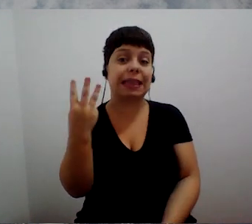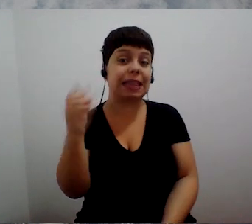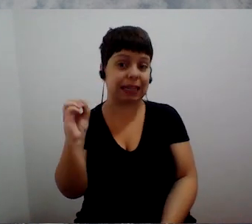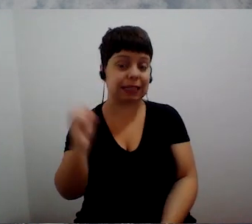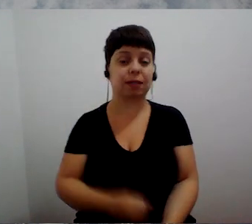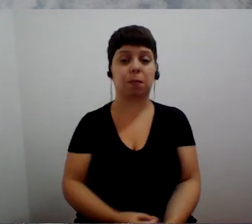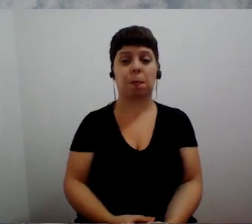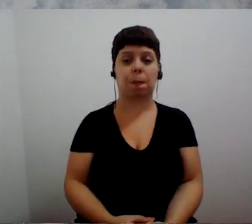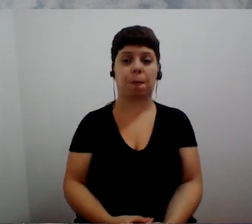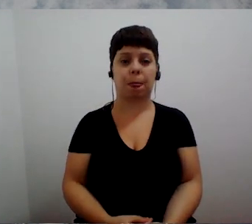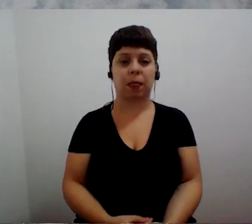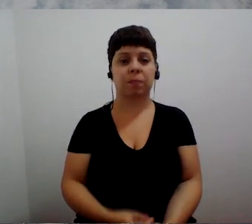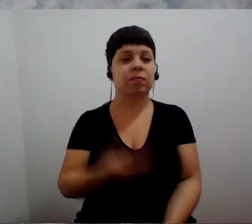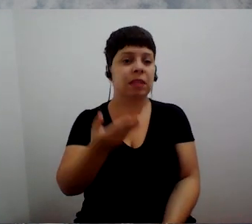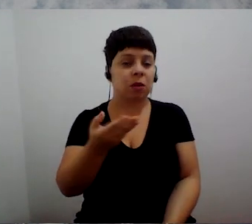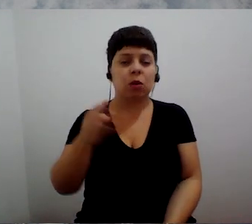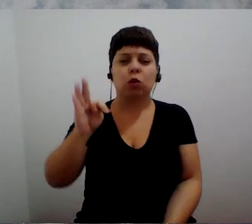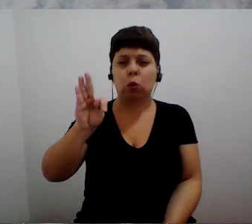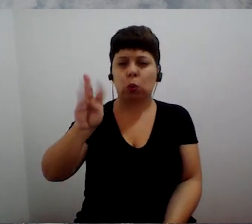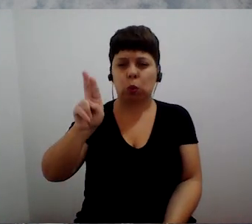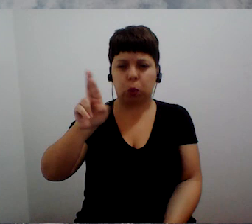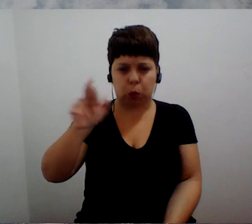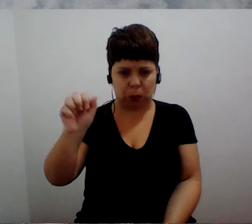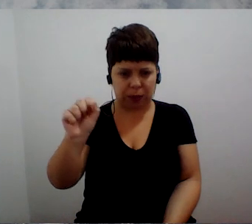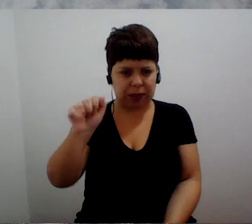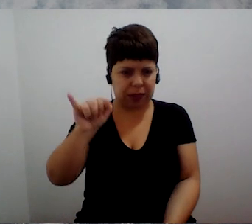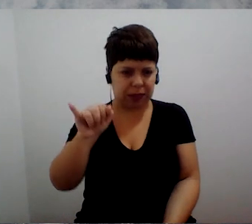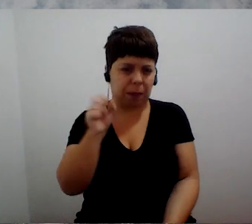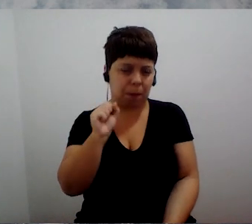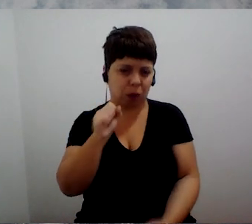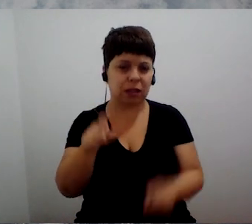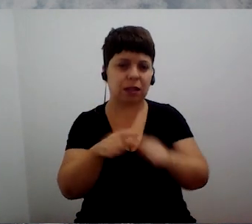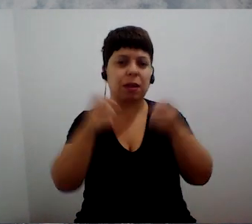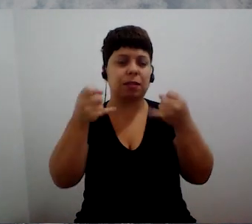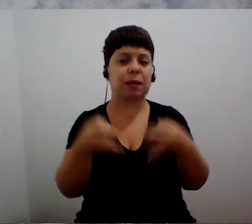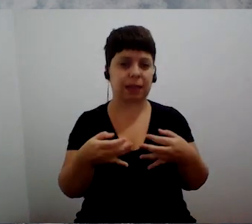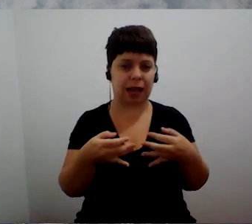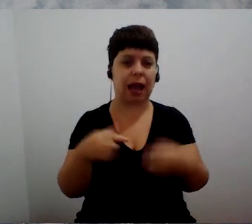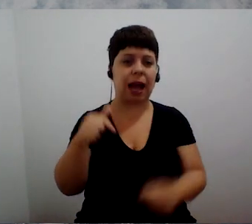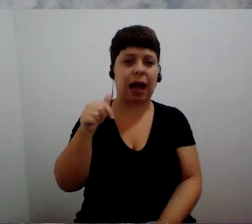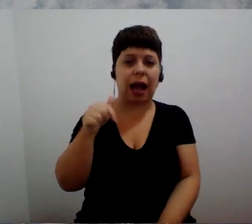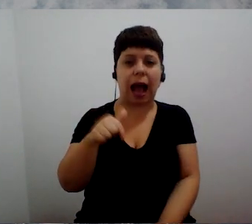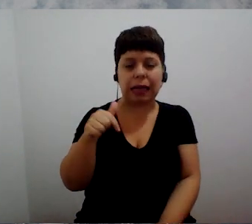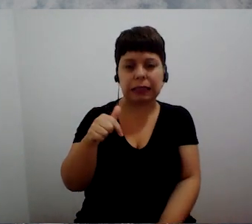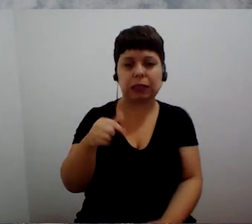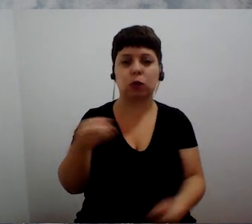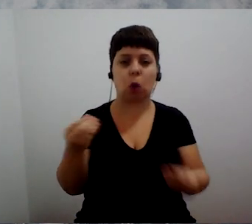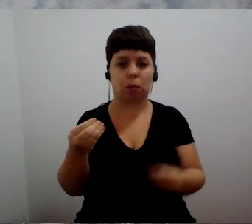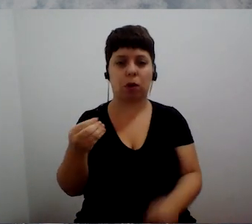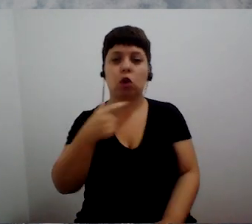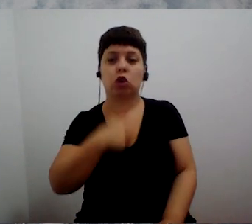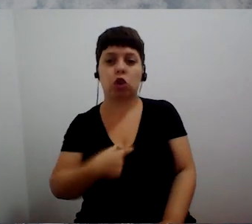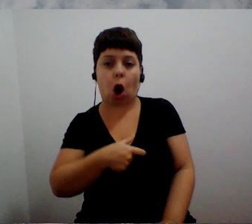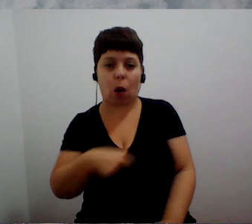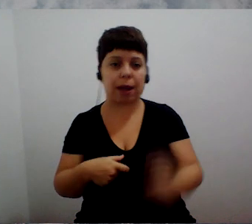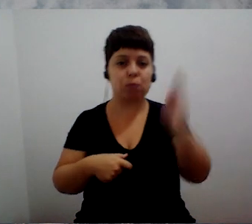like, Alexander, if I may, to say a few words also on our current bilateral cooperation between Norway and Brazil